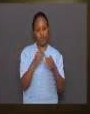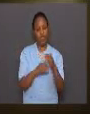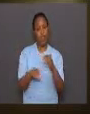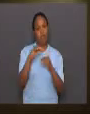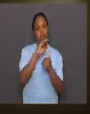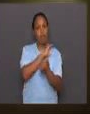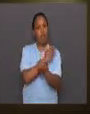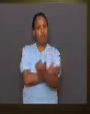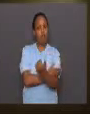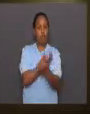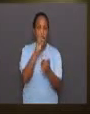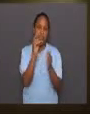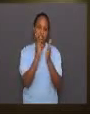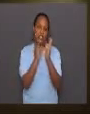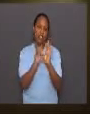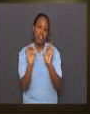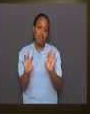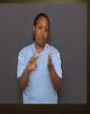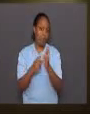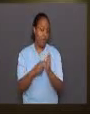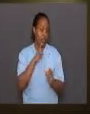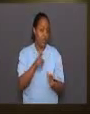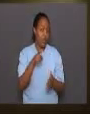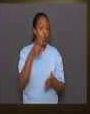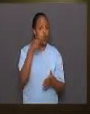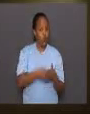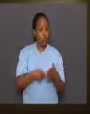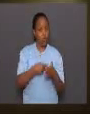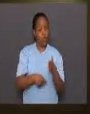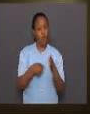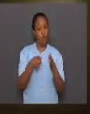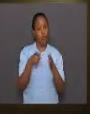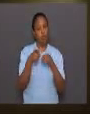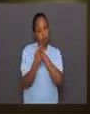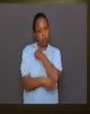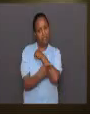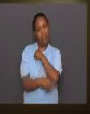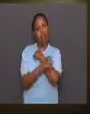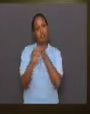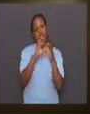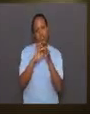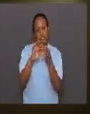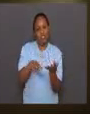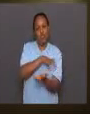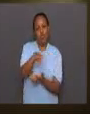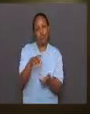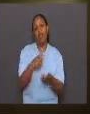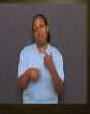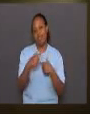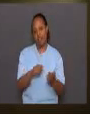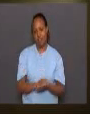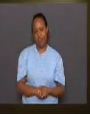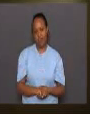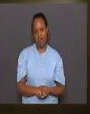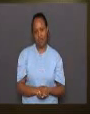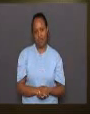social disorder. It can be defined as a state of disorder due to